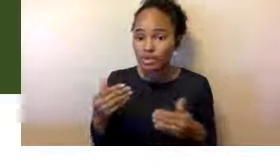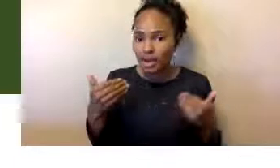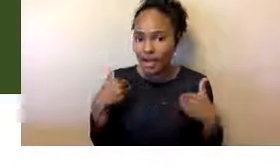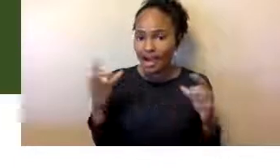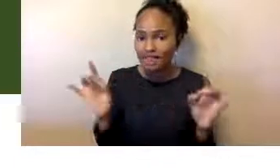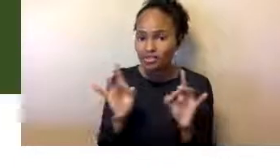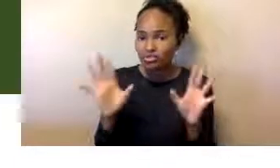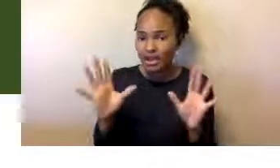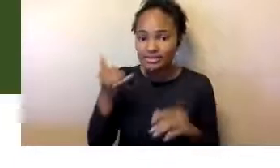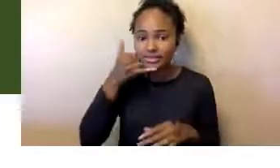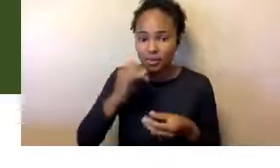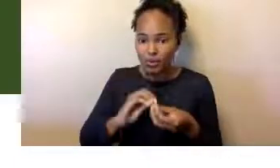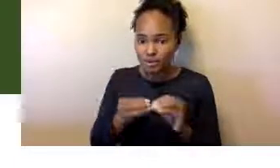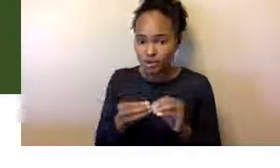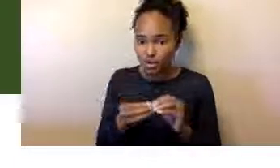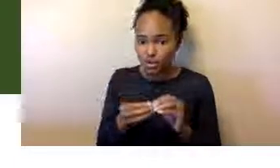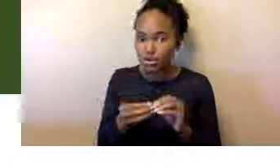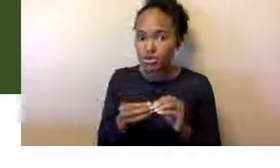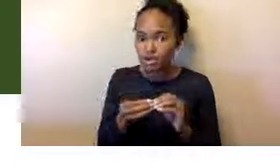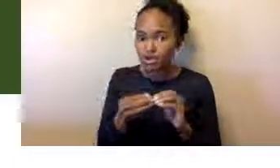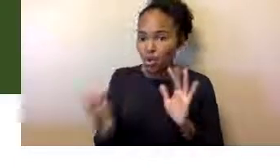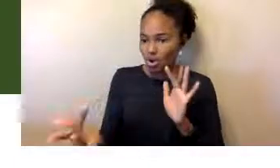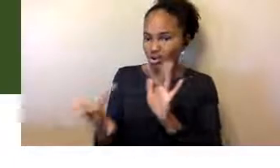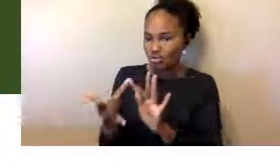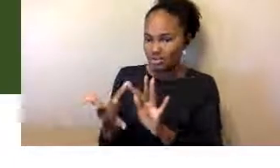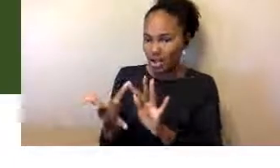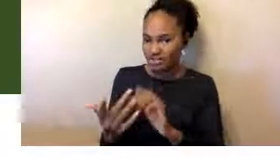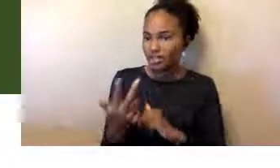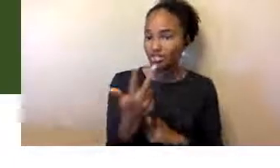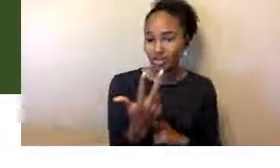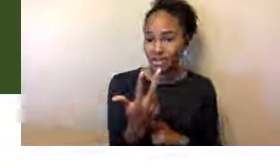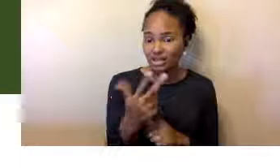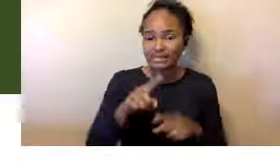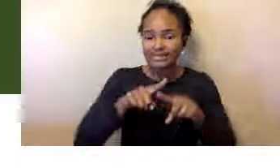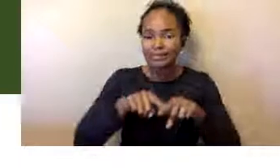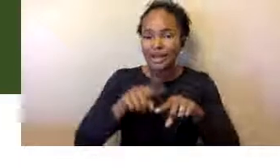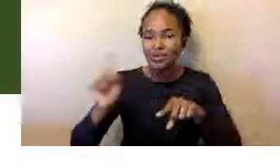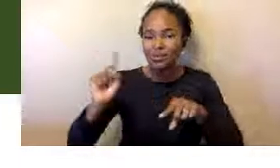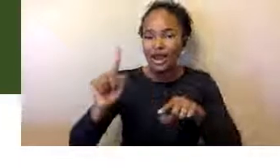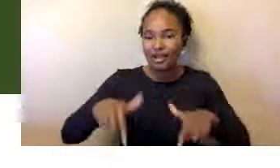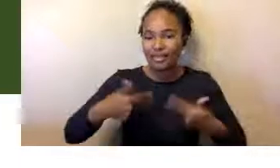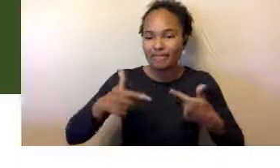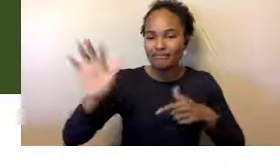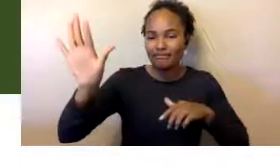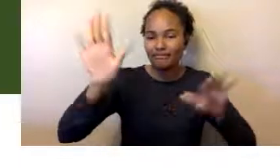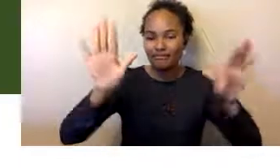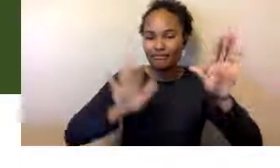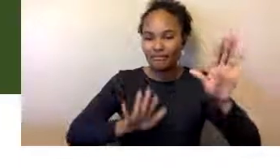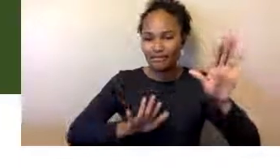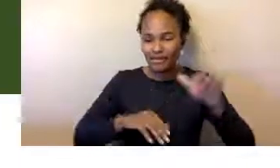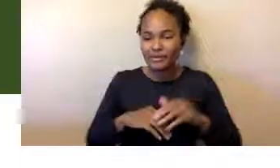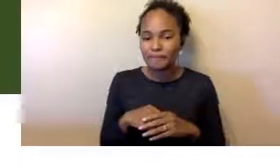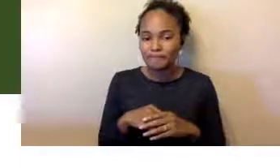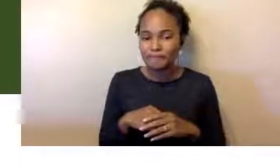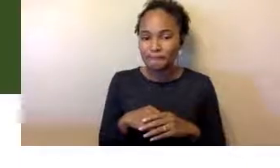crisis line. Arizona has 3 crisis lines depending on the region of the state in which an individual lives.